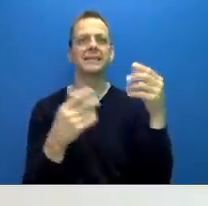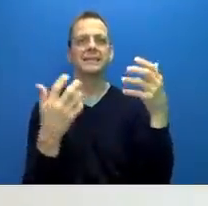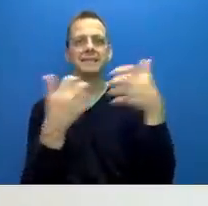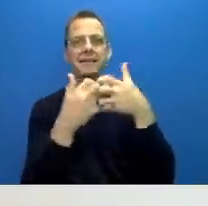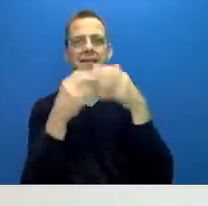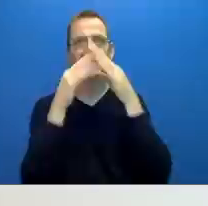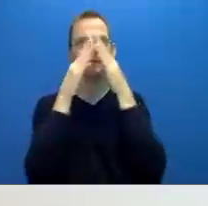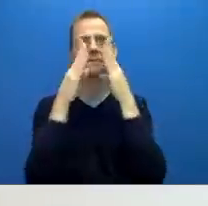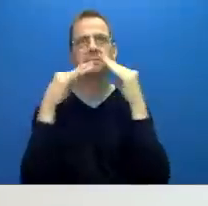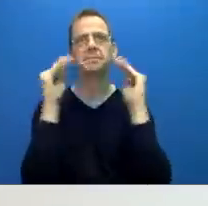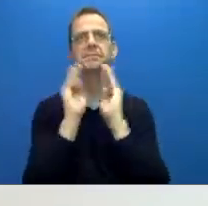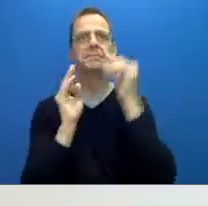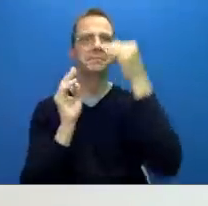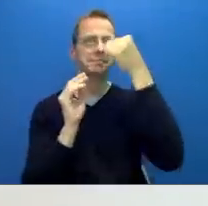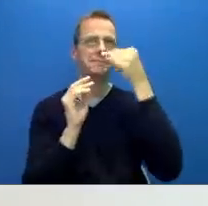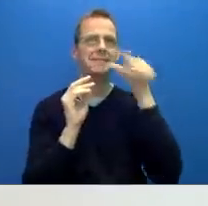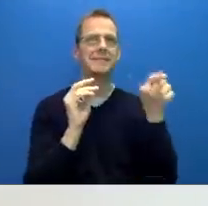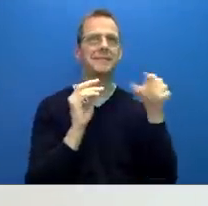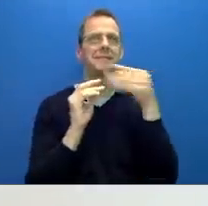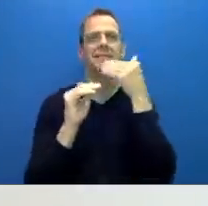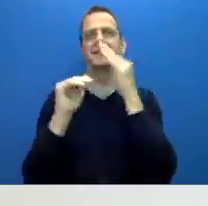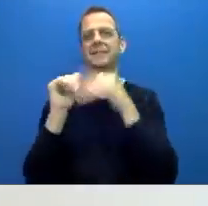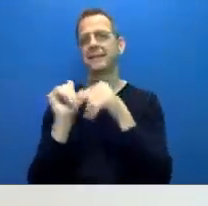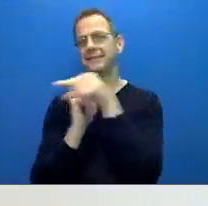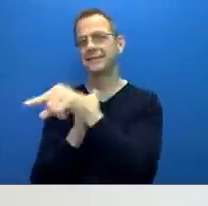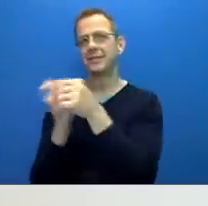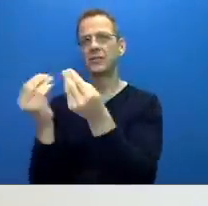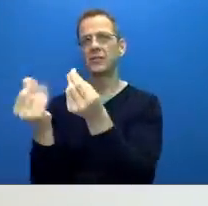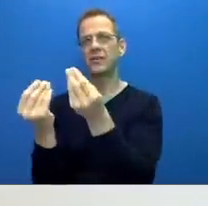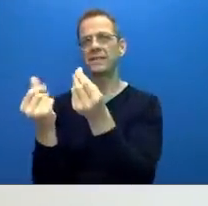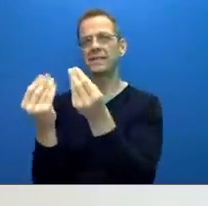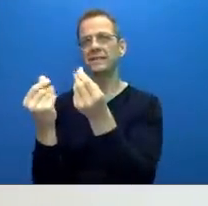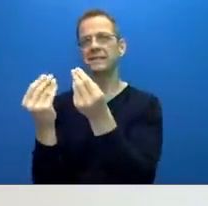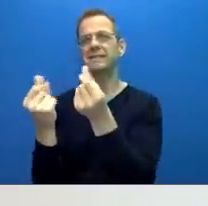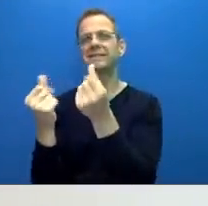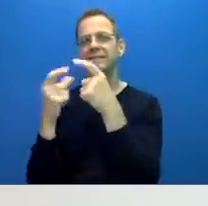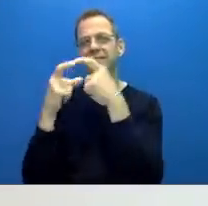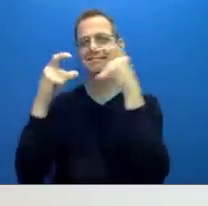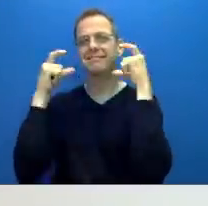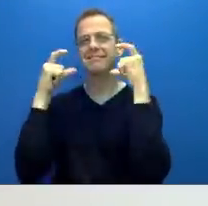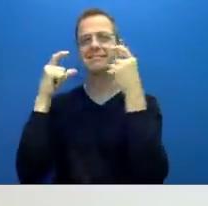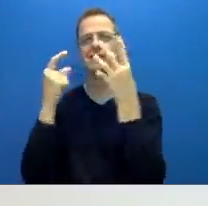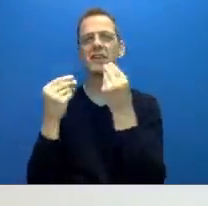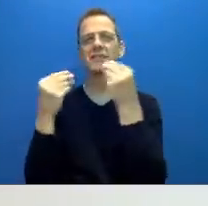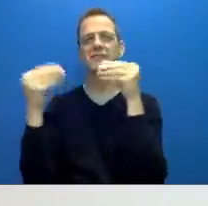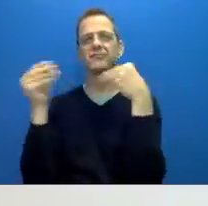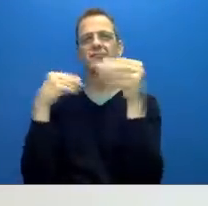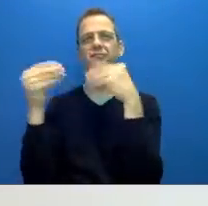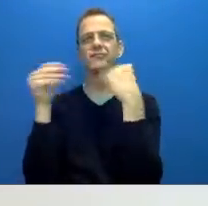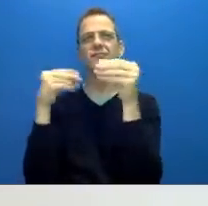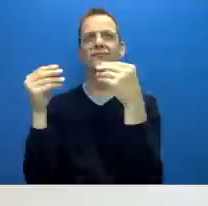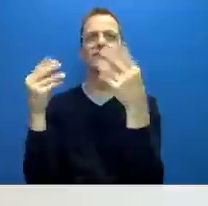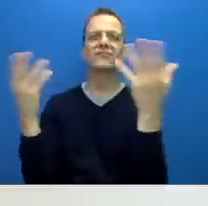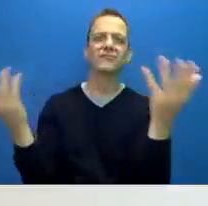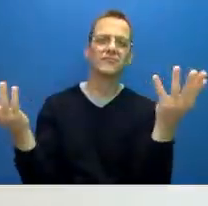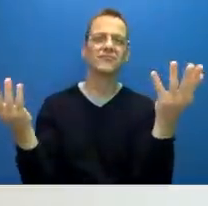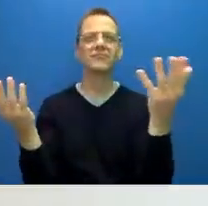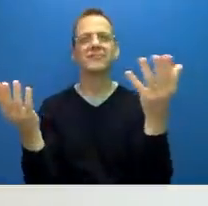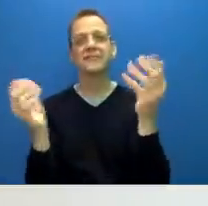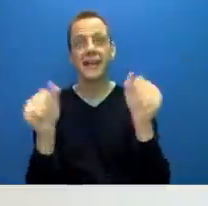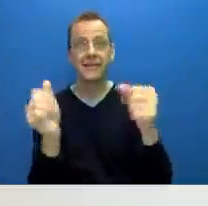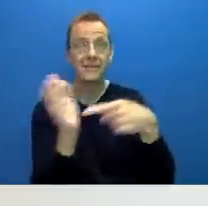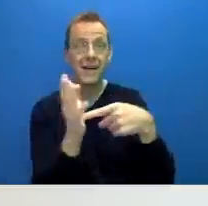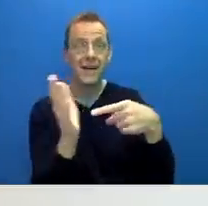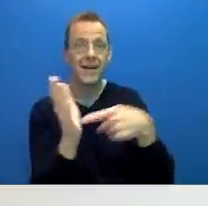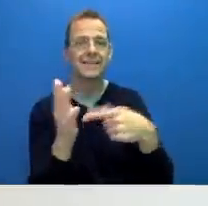mask. And so if those are affordable options, there are certainly some available, and that could be